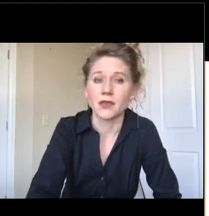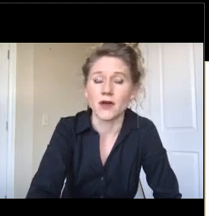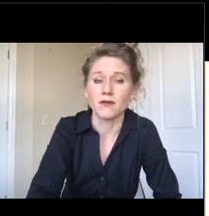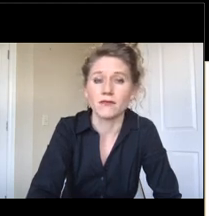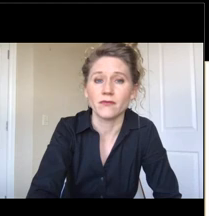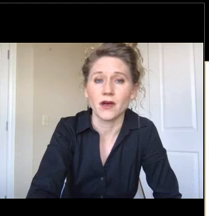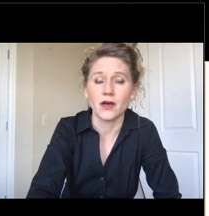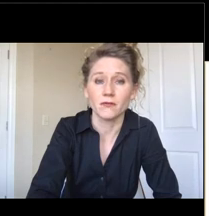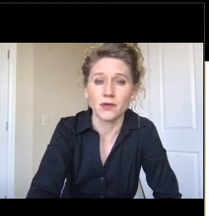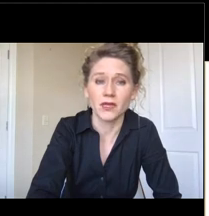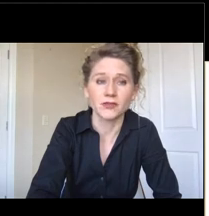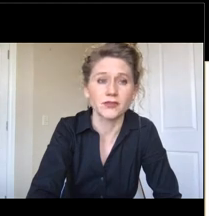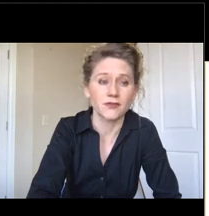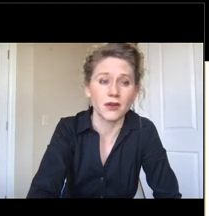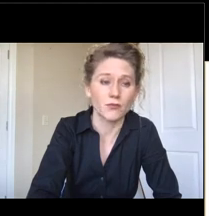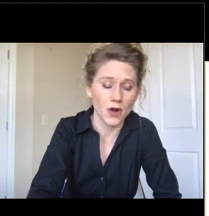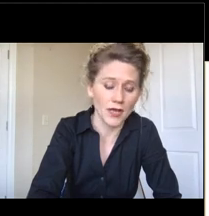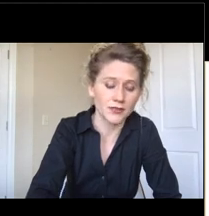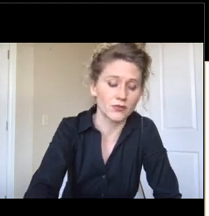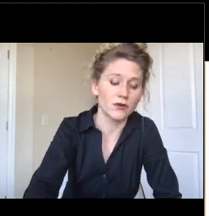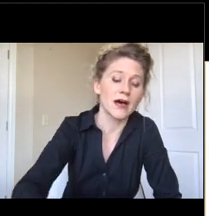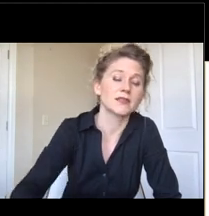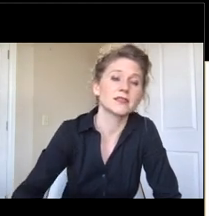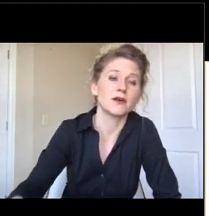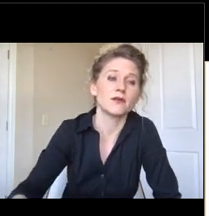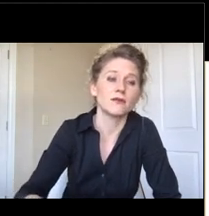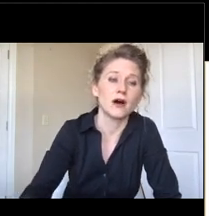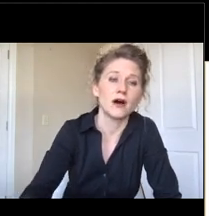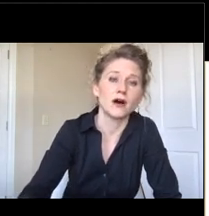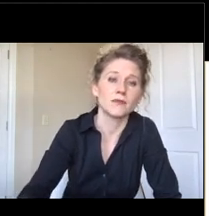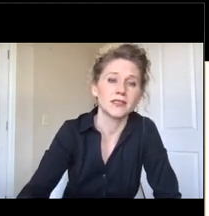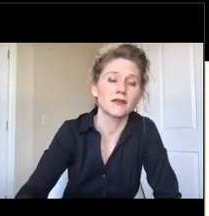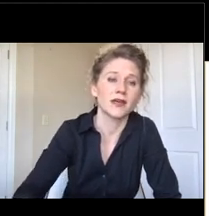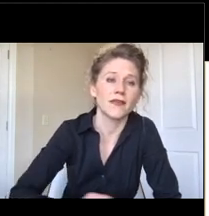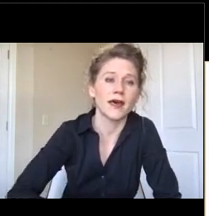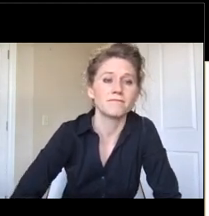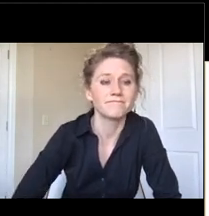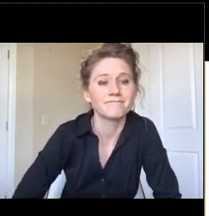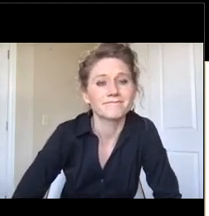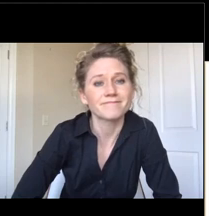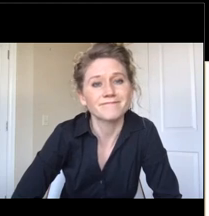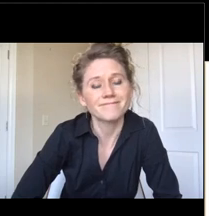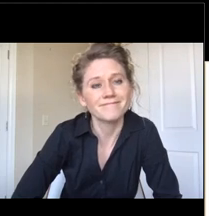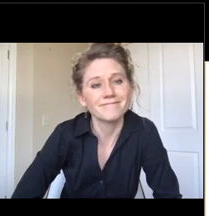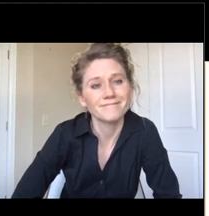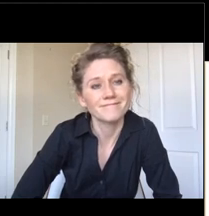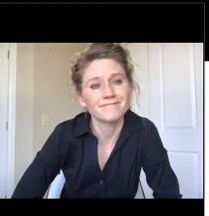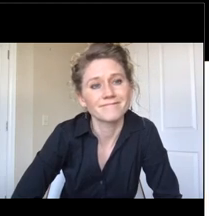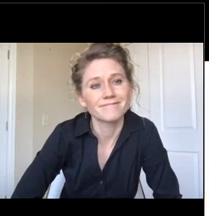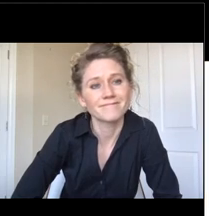to them. And you have really introduced a very broad toolbox. So let's take a look at that.